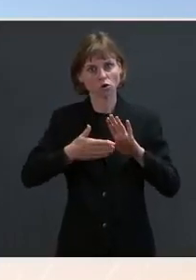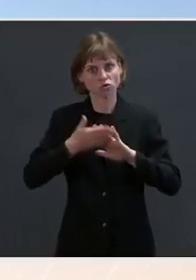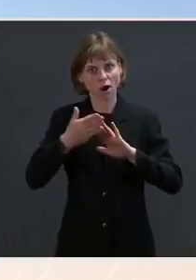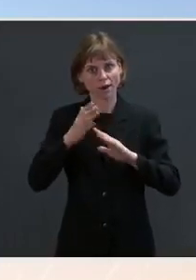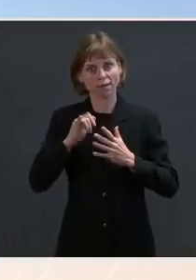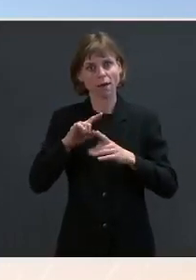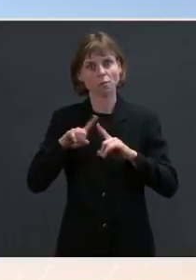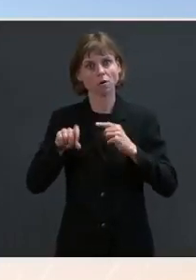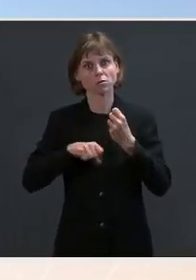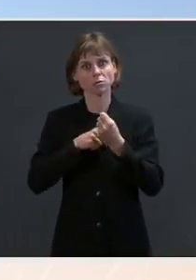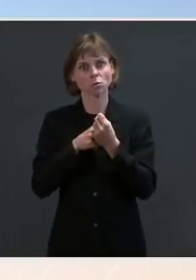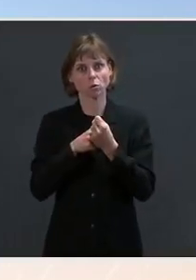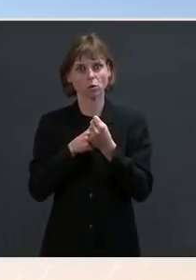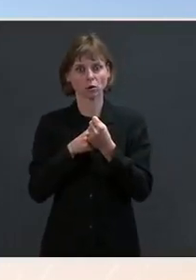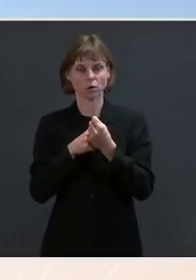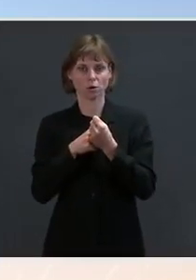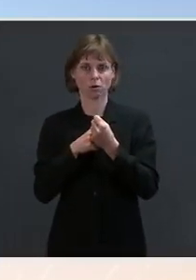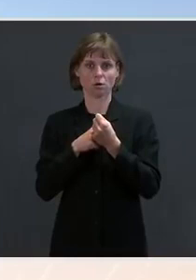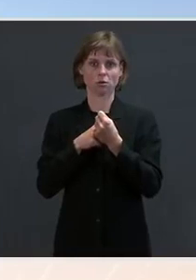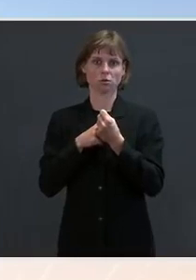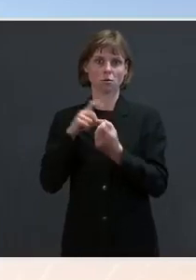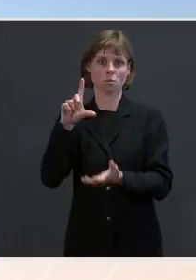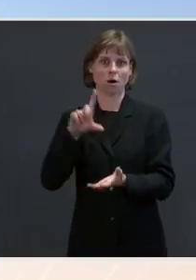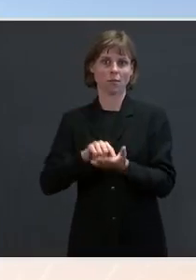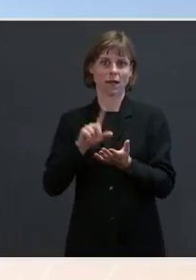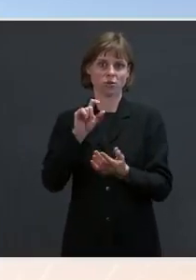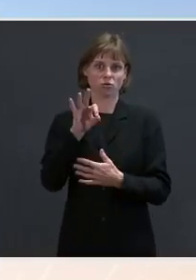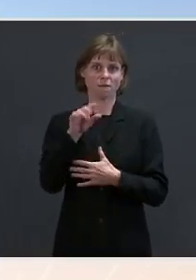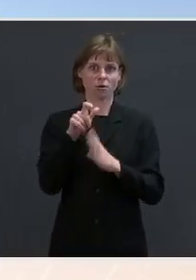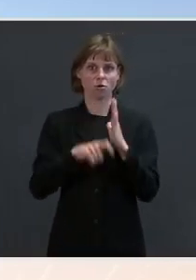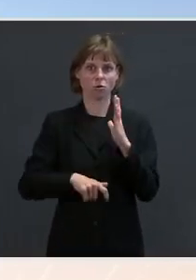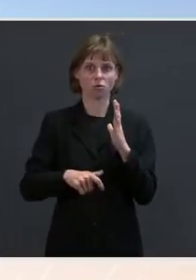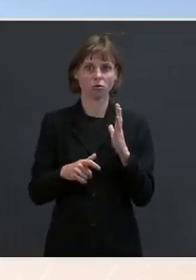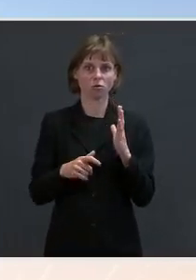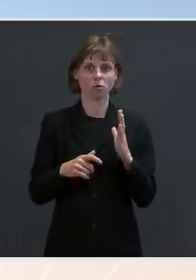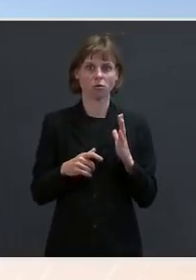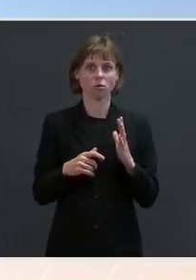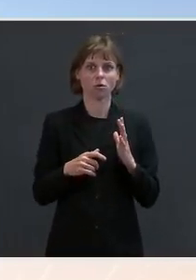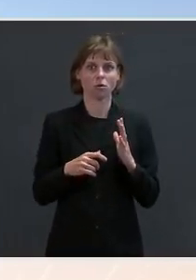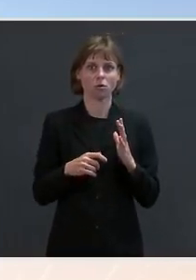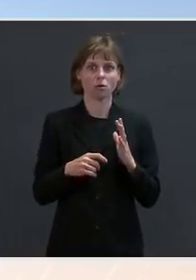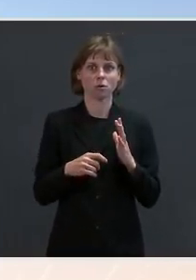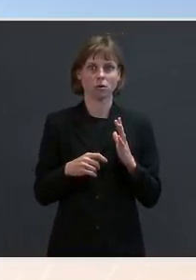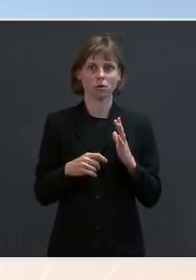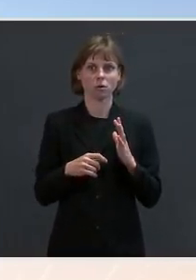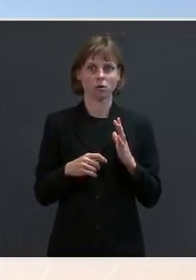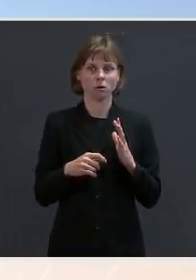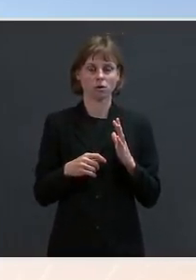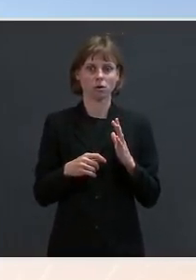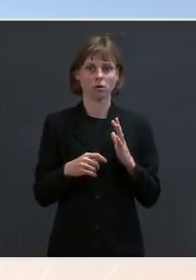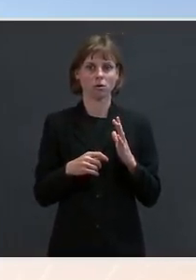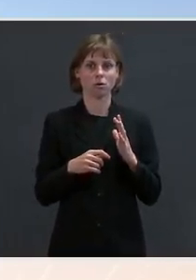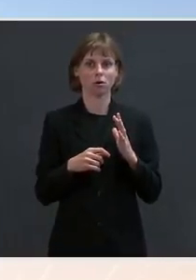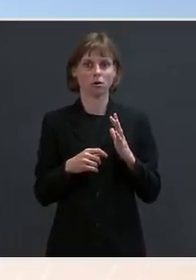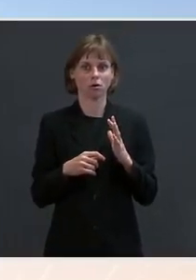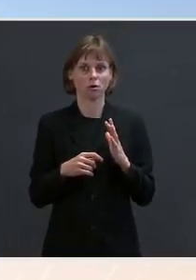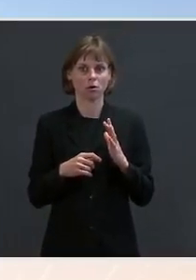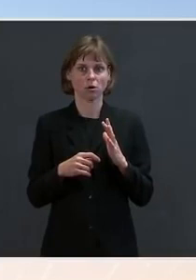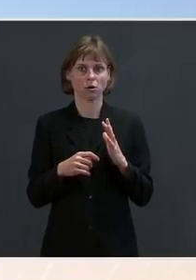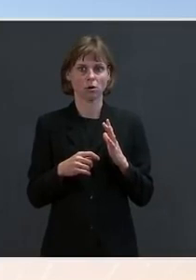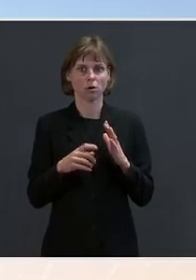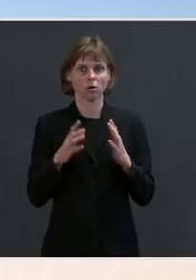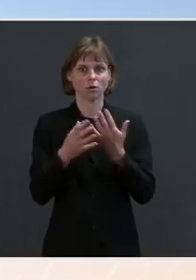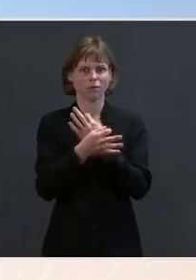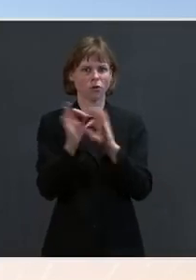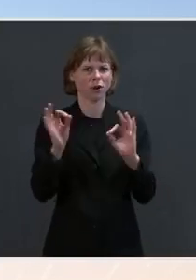supports the publication of article under the name of academic freedom.